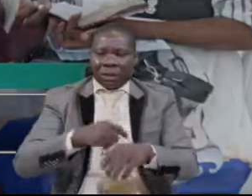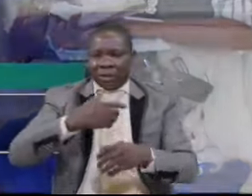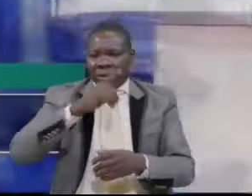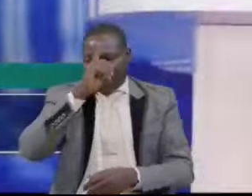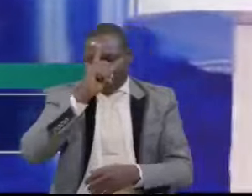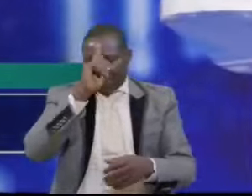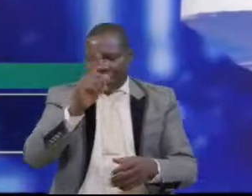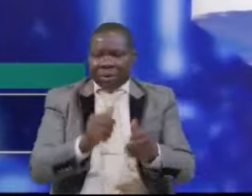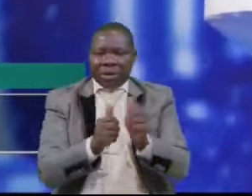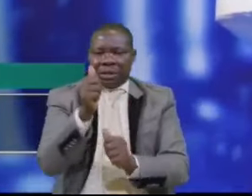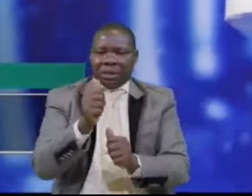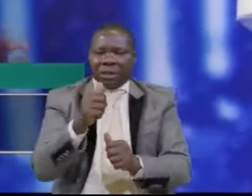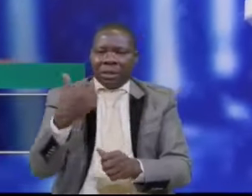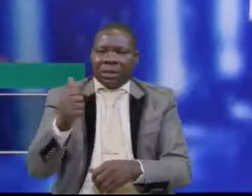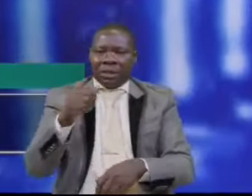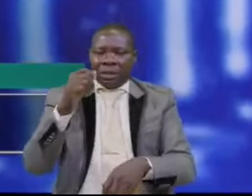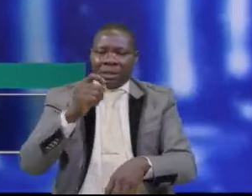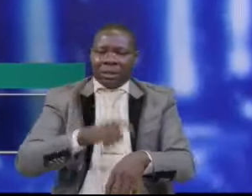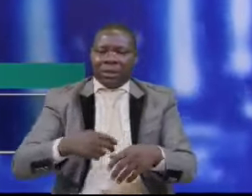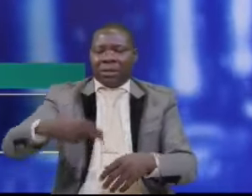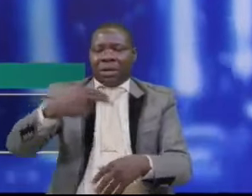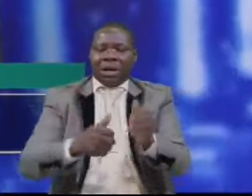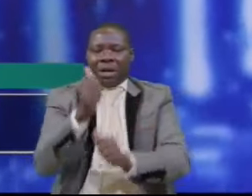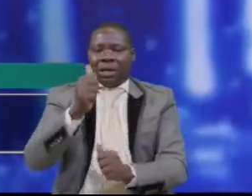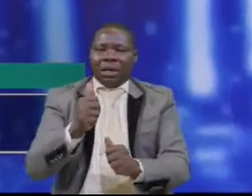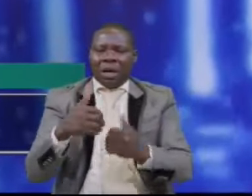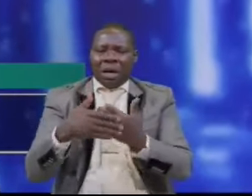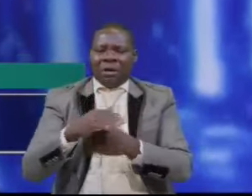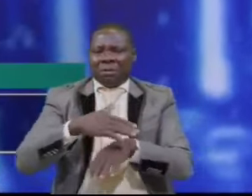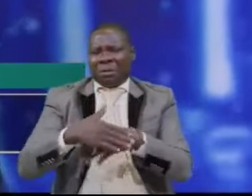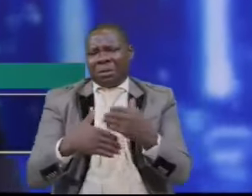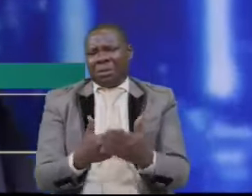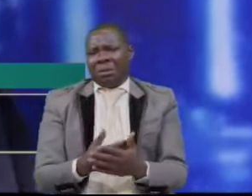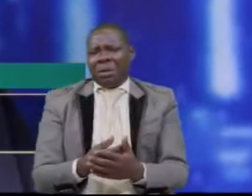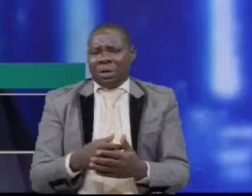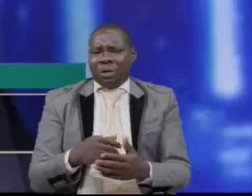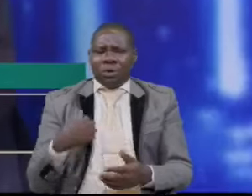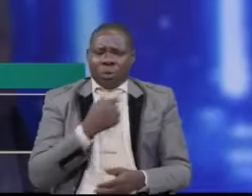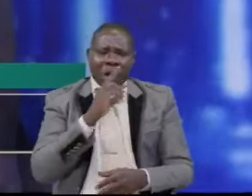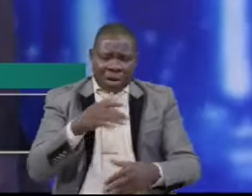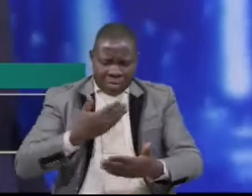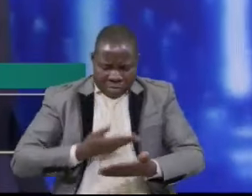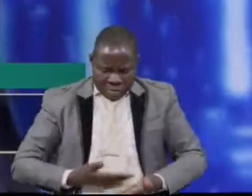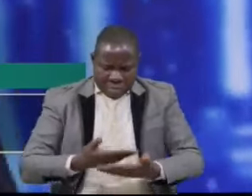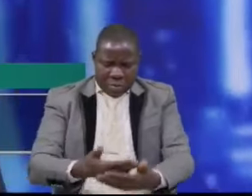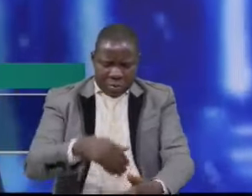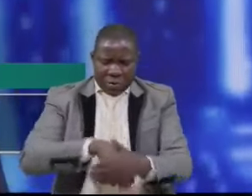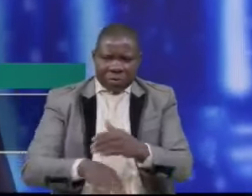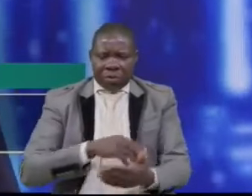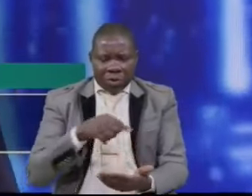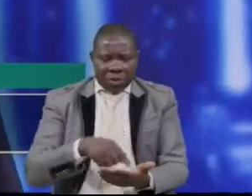times higher. After all, as we are born into this world, look at our height. We